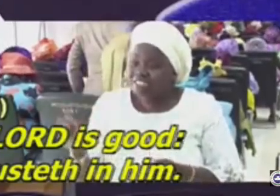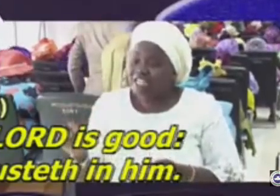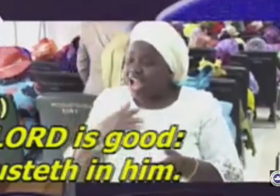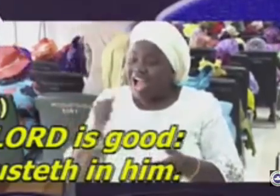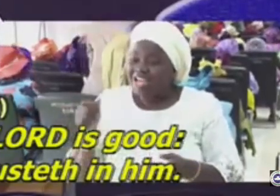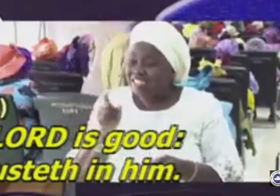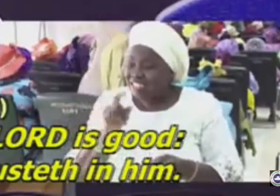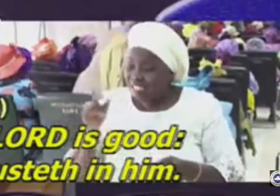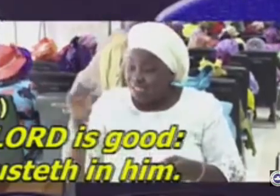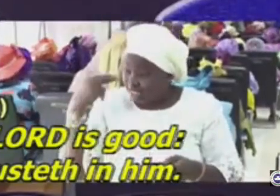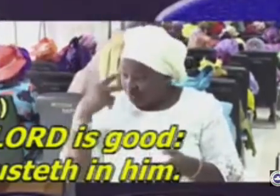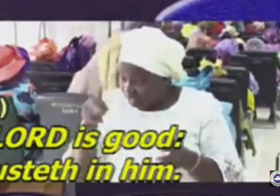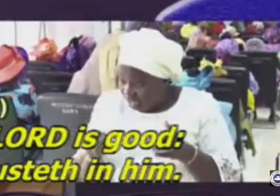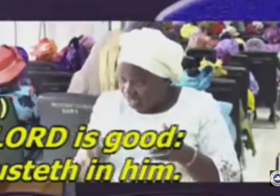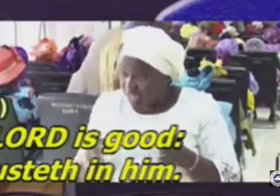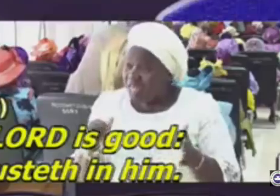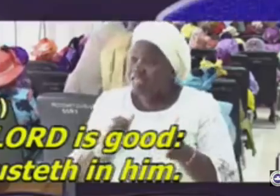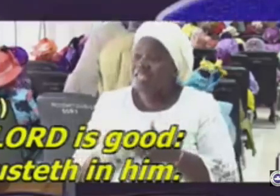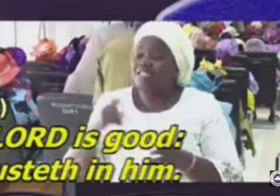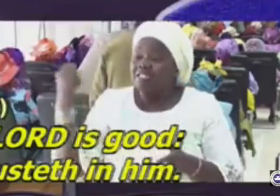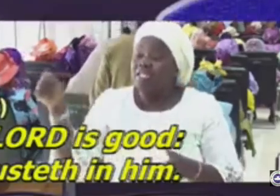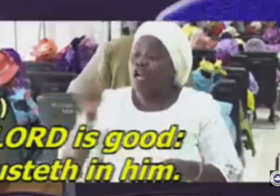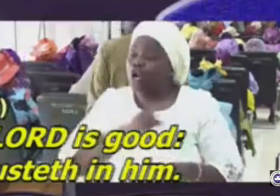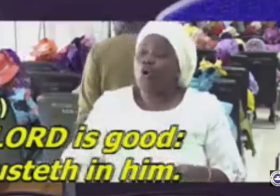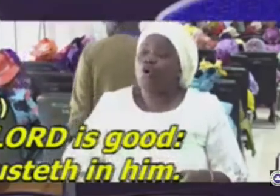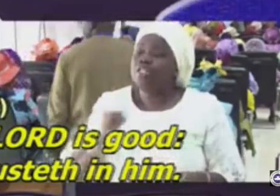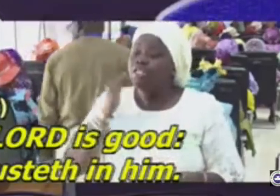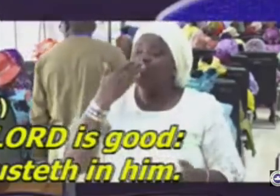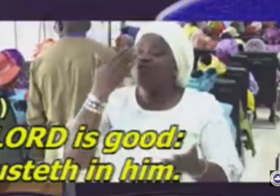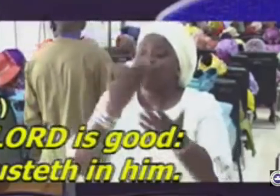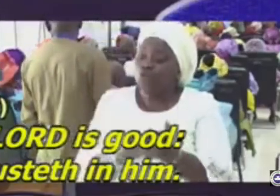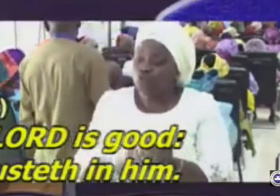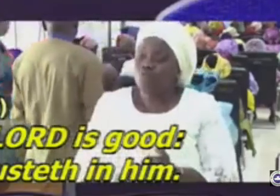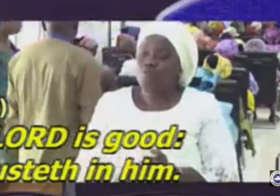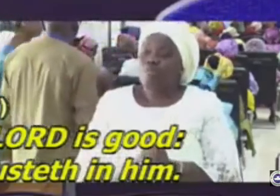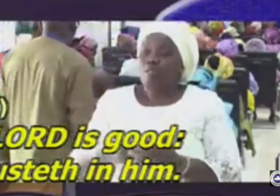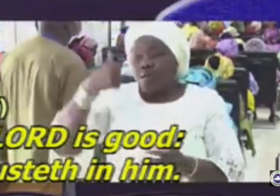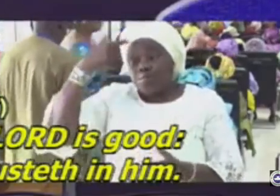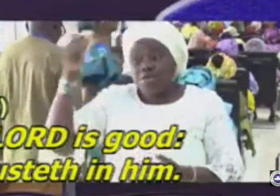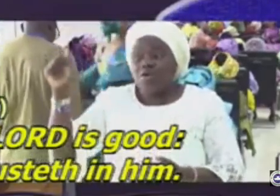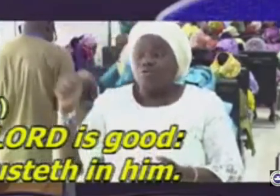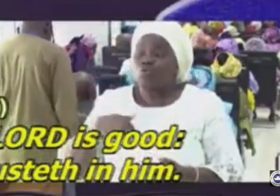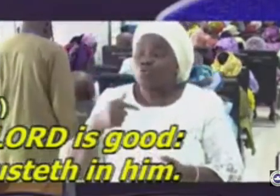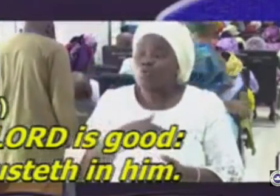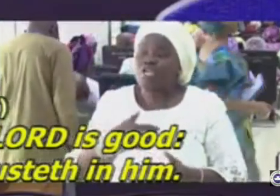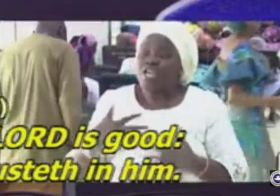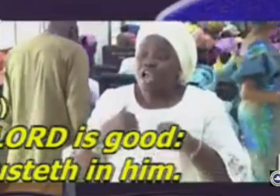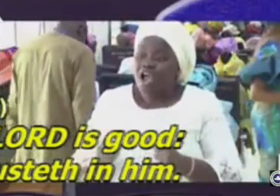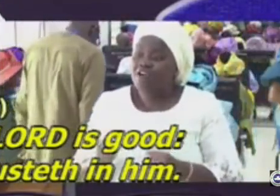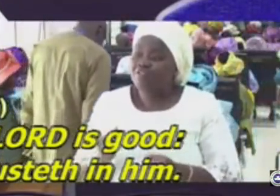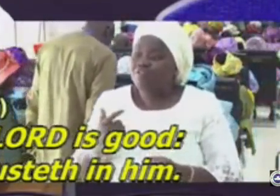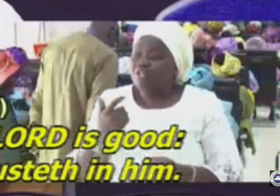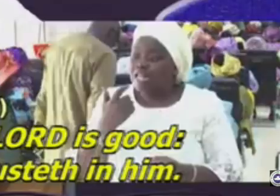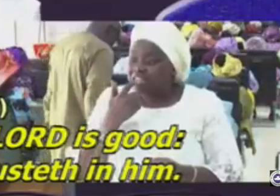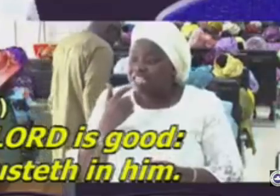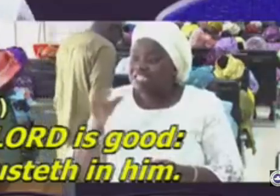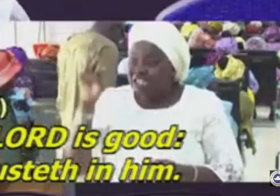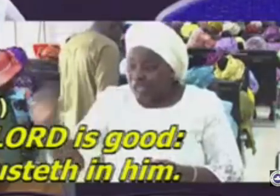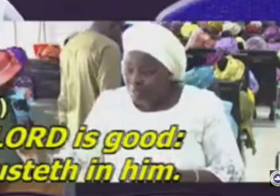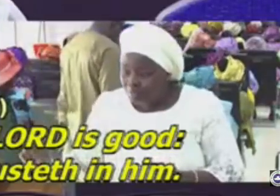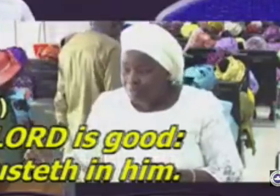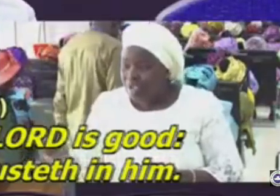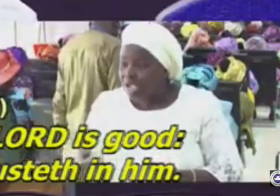good. That's why we are shouting like little babies. That's why we want to praise him. That's why you are going to see